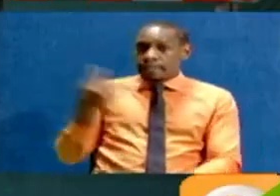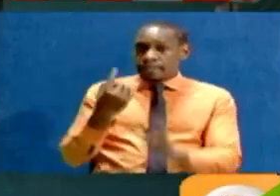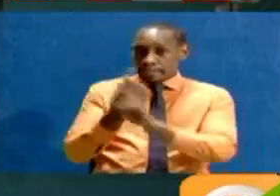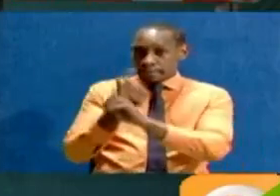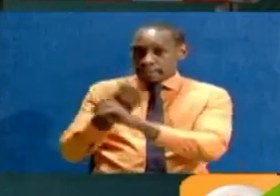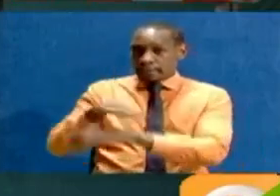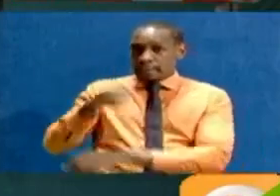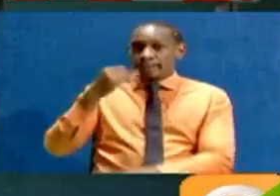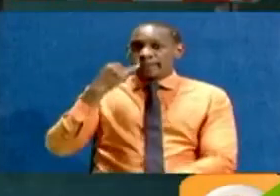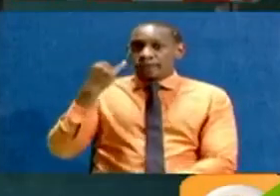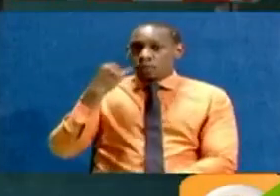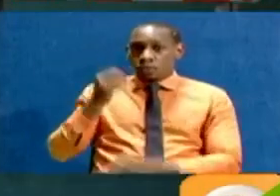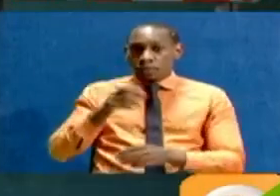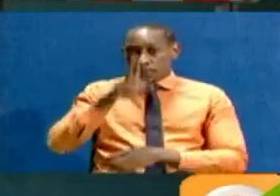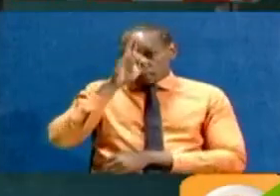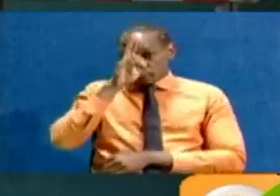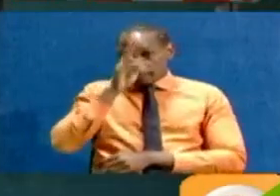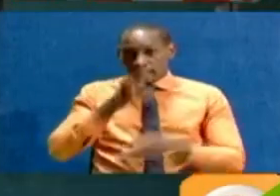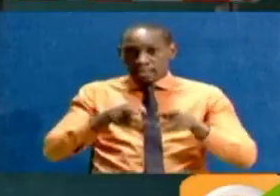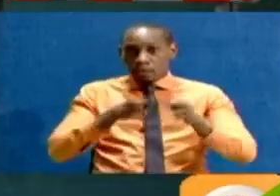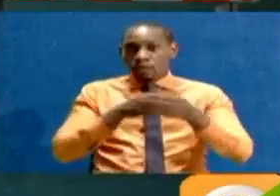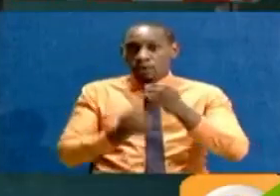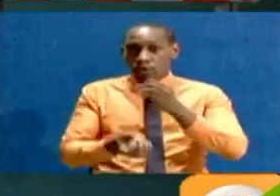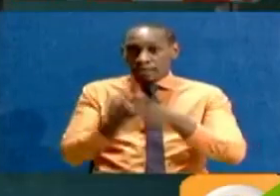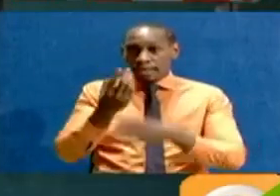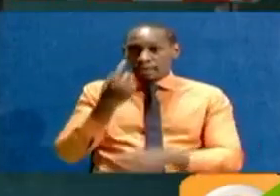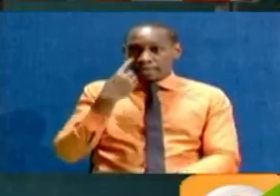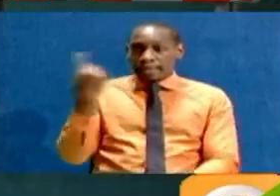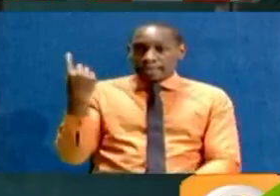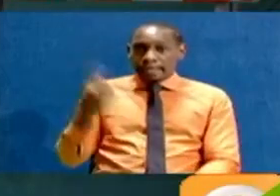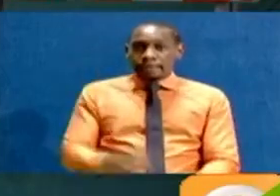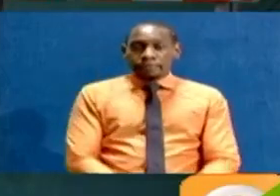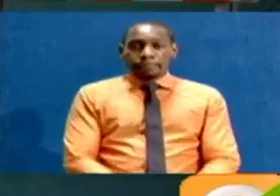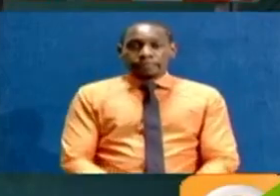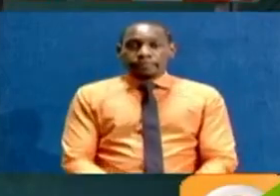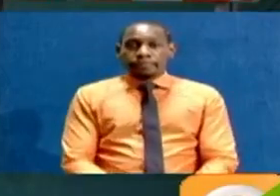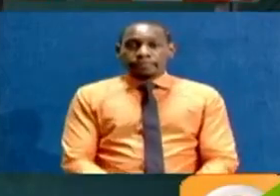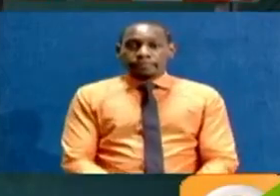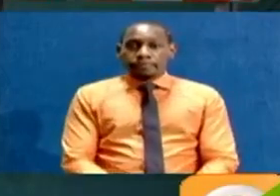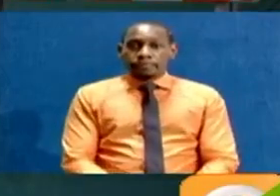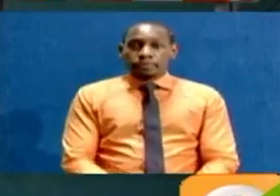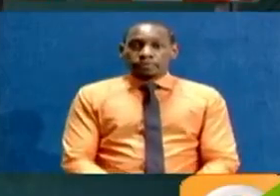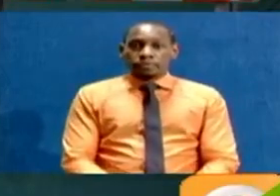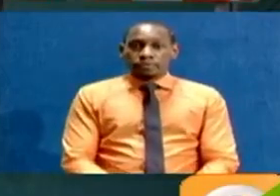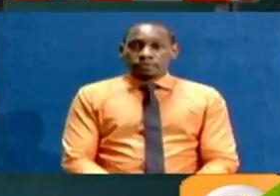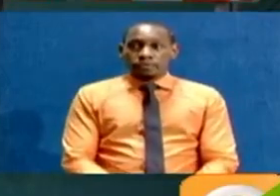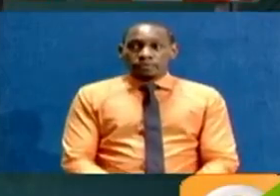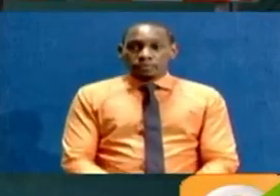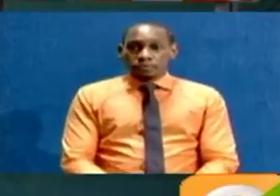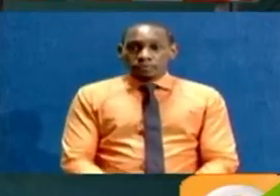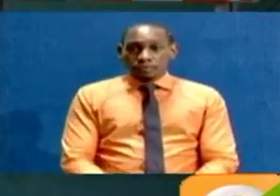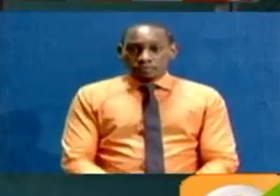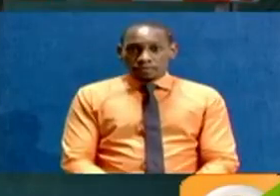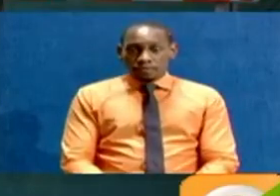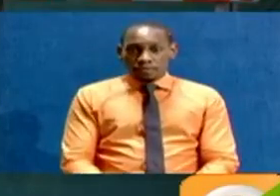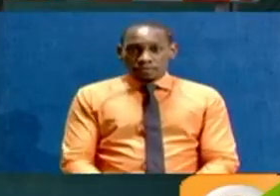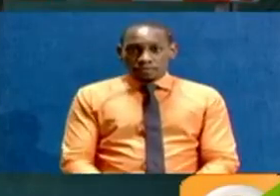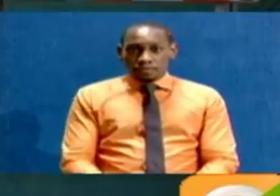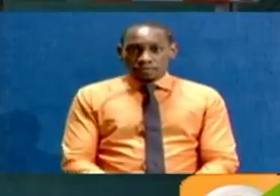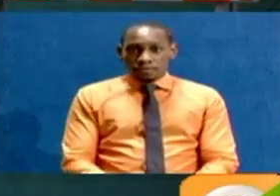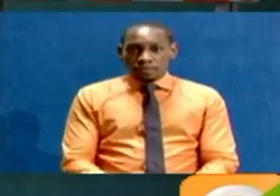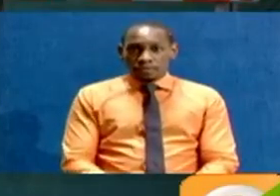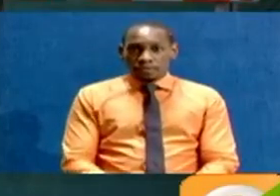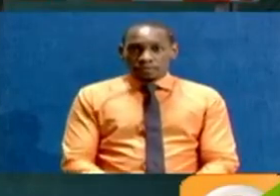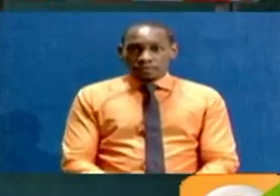Kinungi, Karunga Market, Subukia, Mau Summit, Kericho Molo Junction, and Kambi Moto on Baringo Nakuru